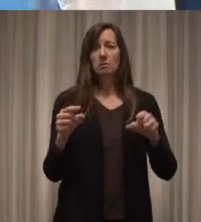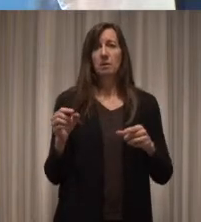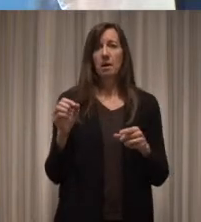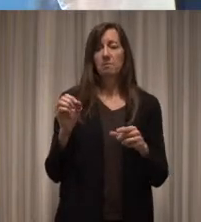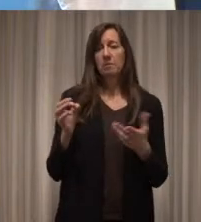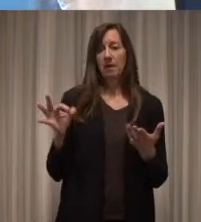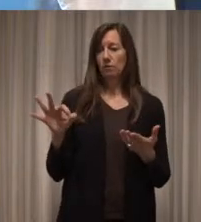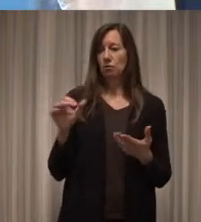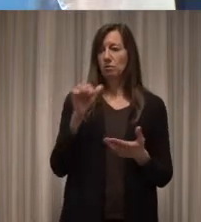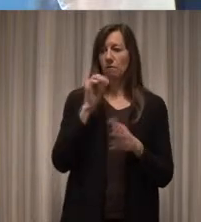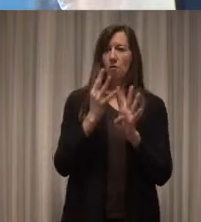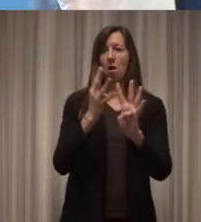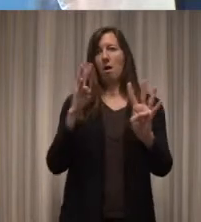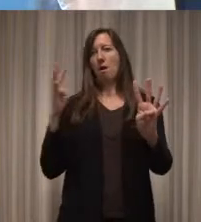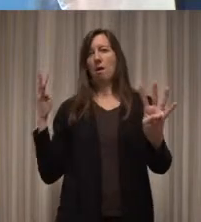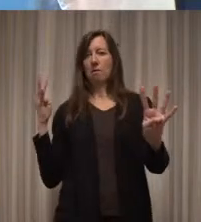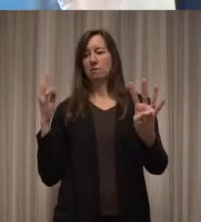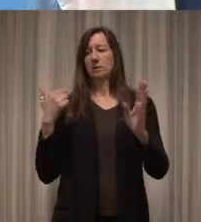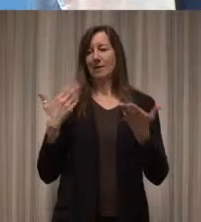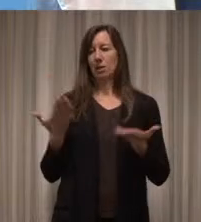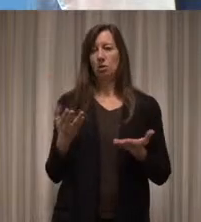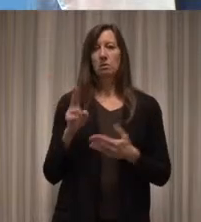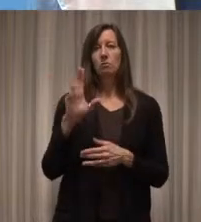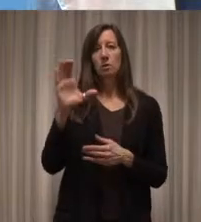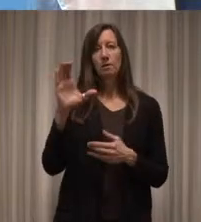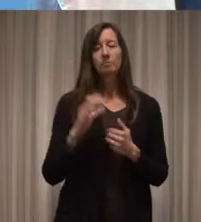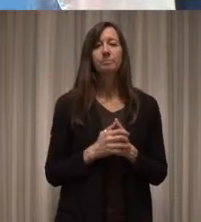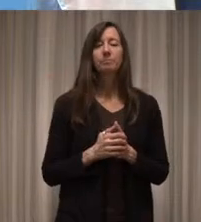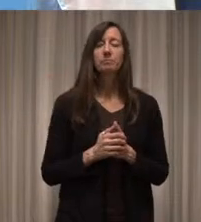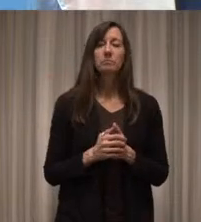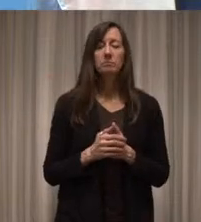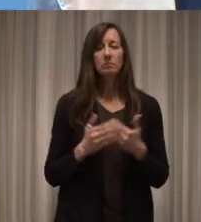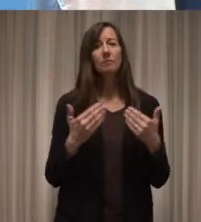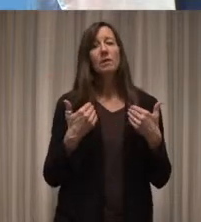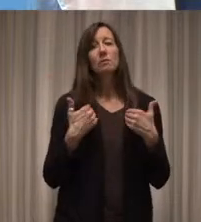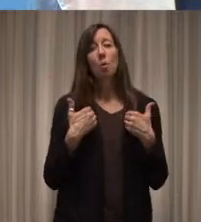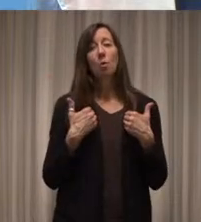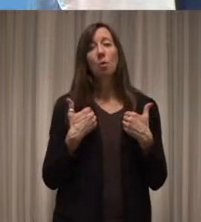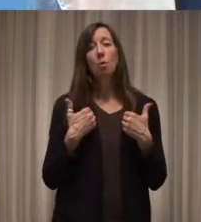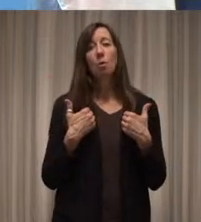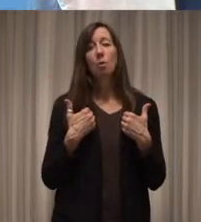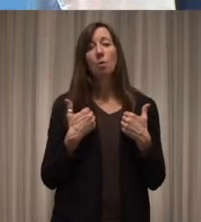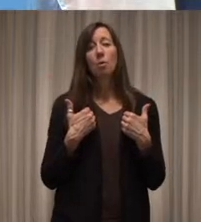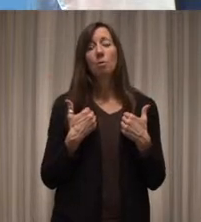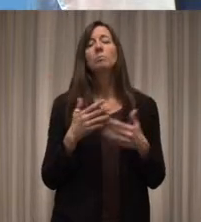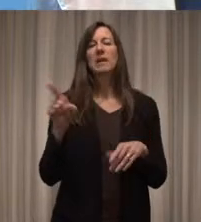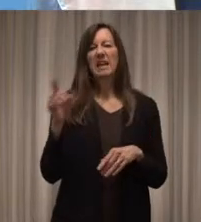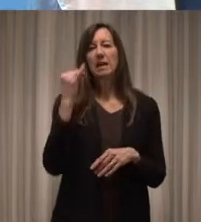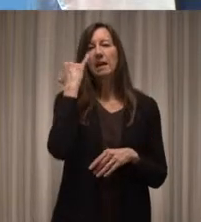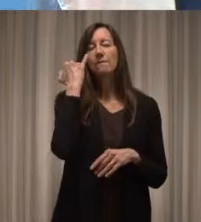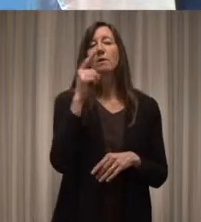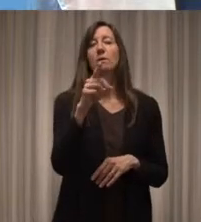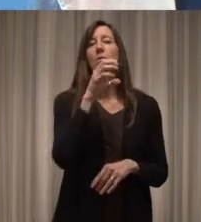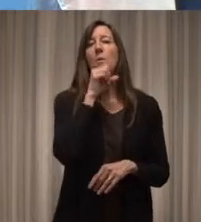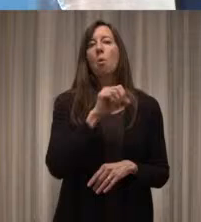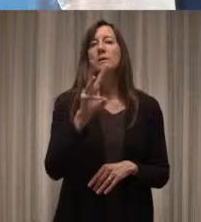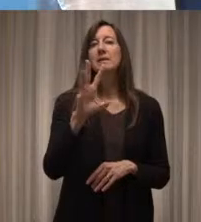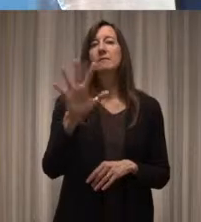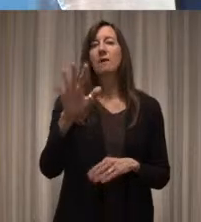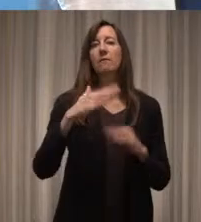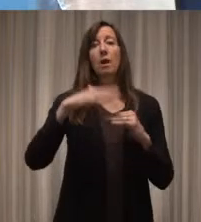those 65 plus, you'll have both of those options. And I wanted to make that clear as